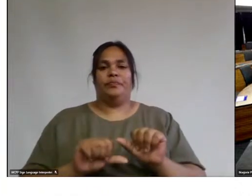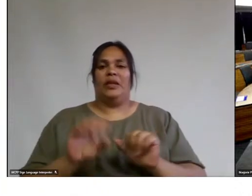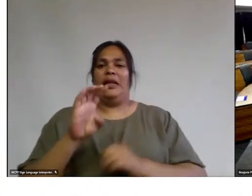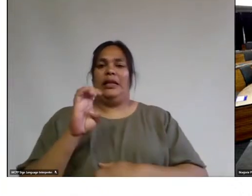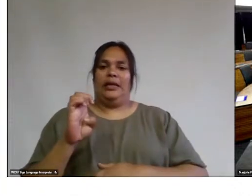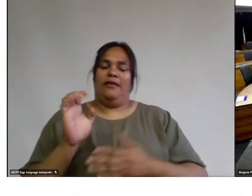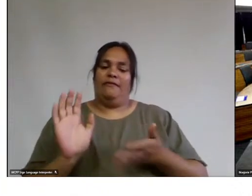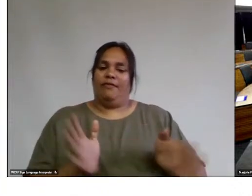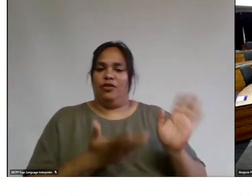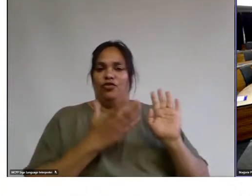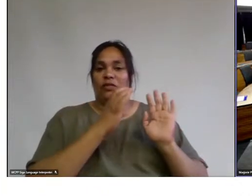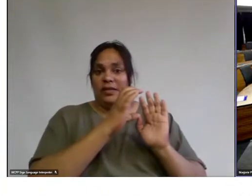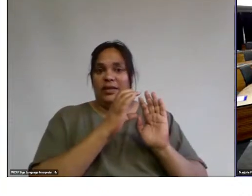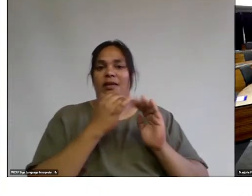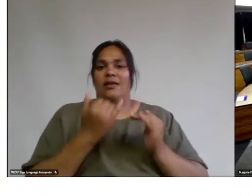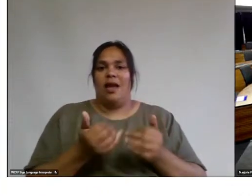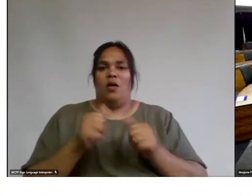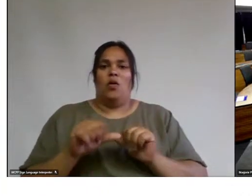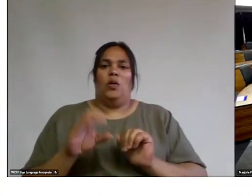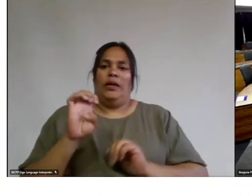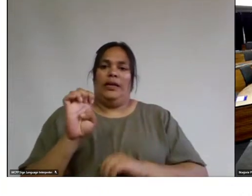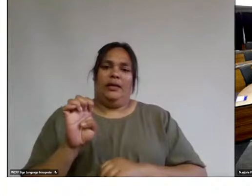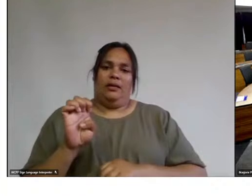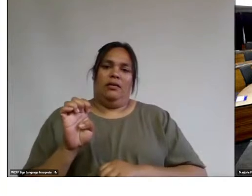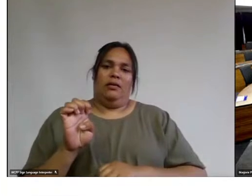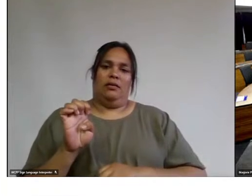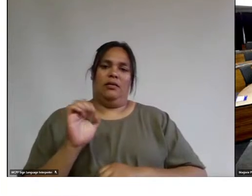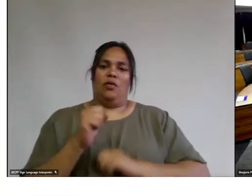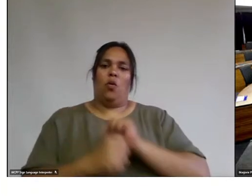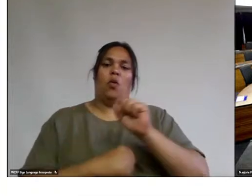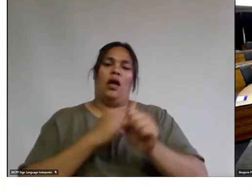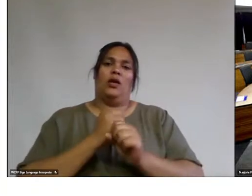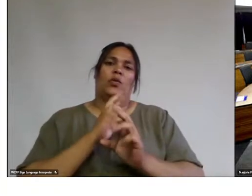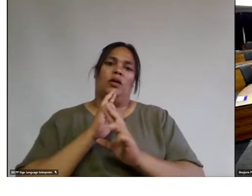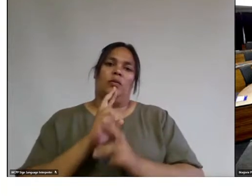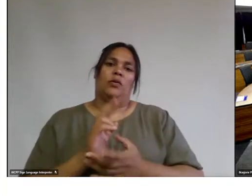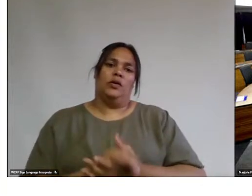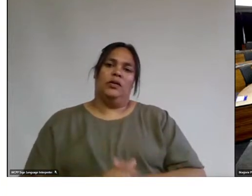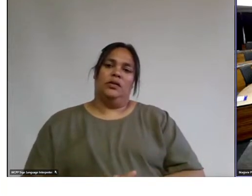E of the annual report?